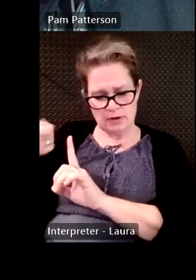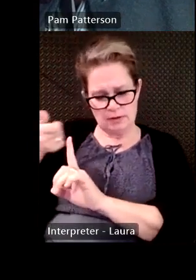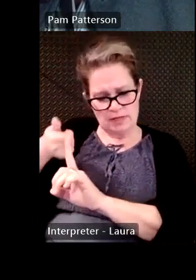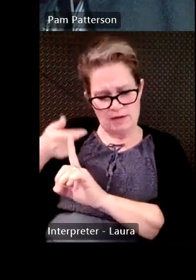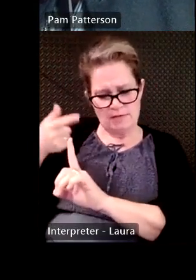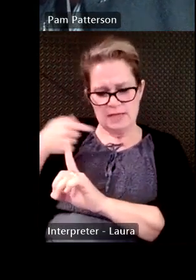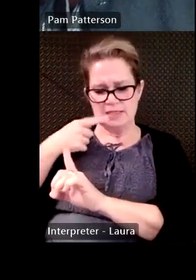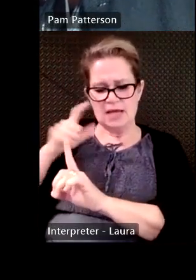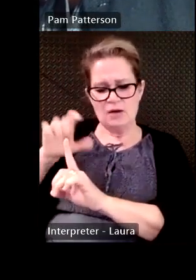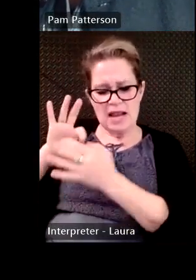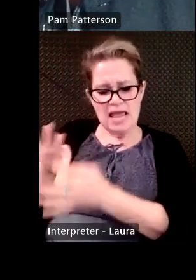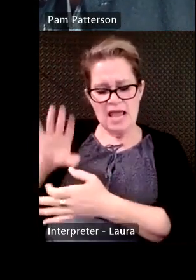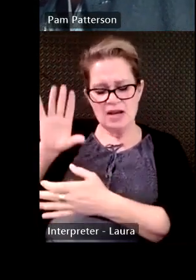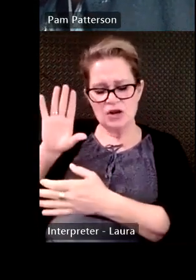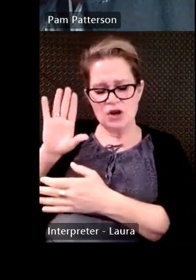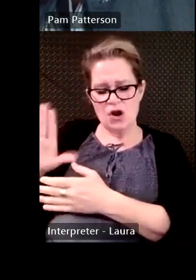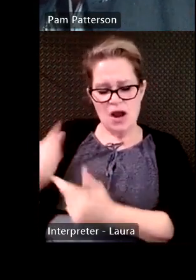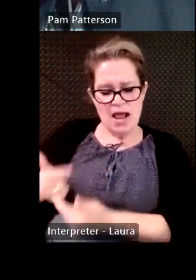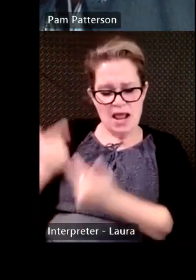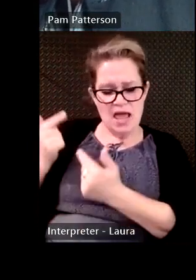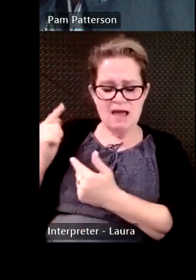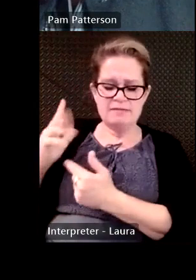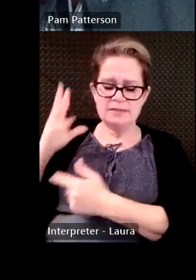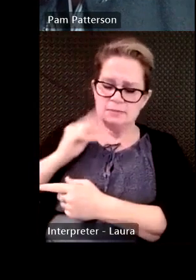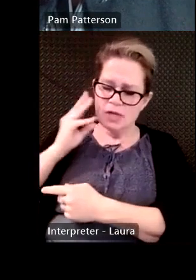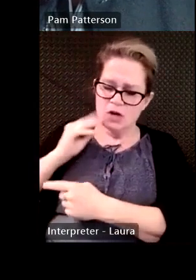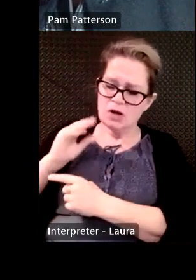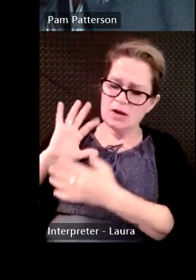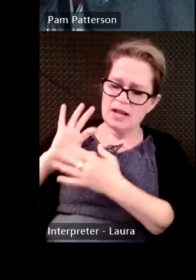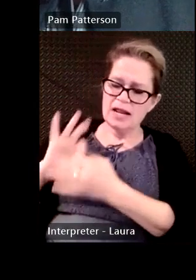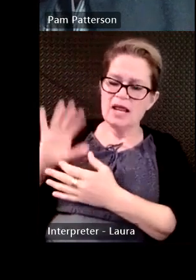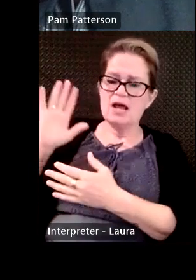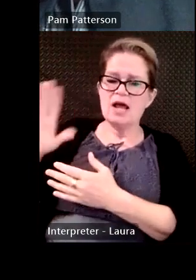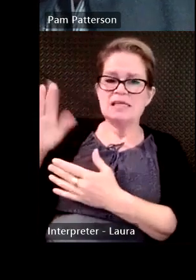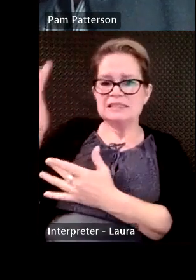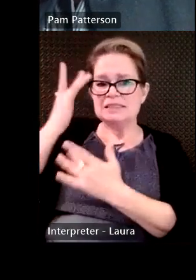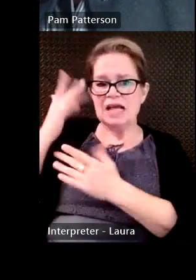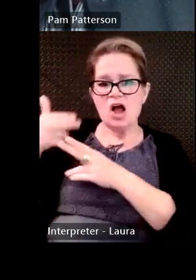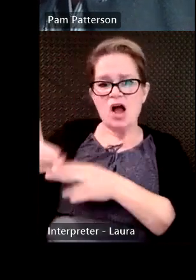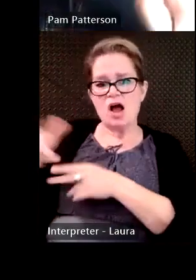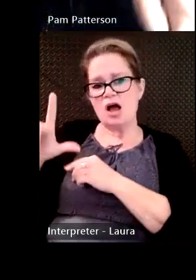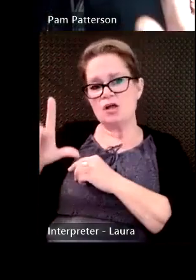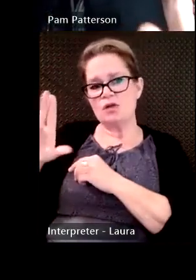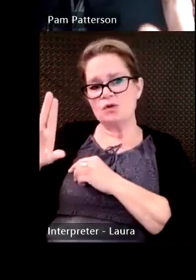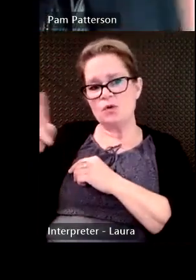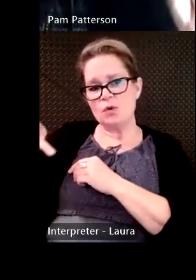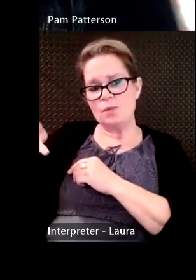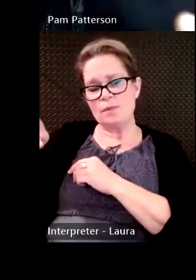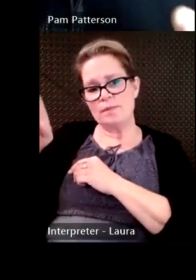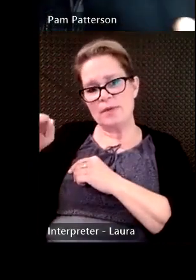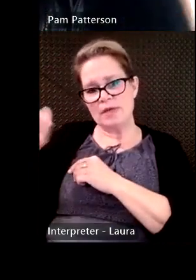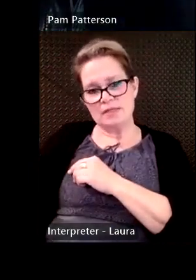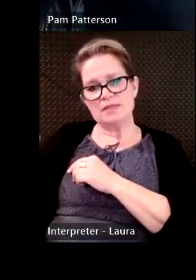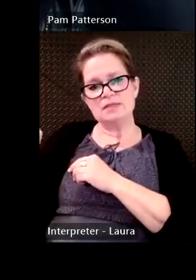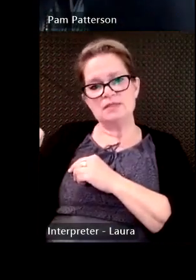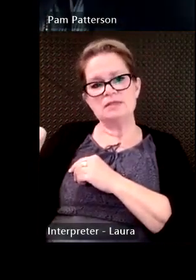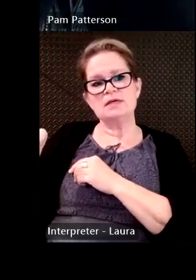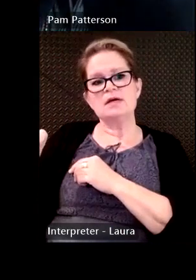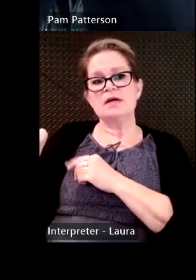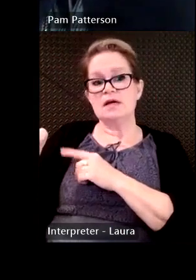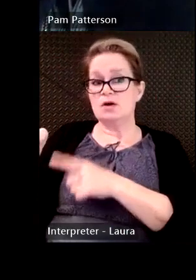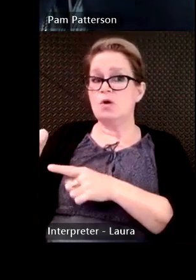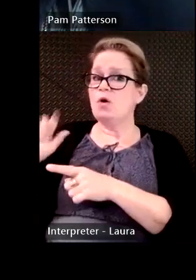her life, and specifically on her energy levels. The basic premise is this. Every day, an